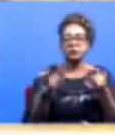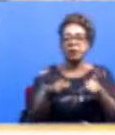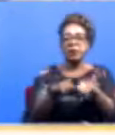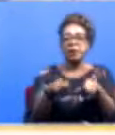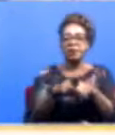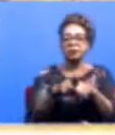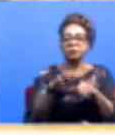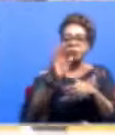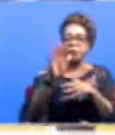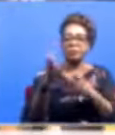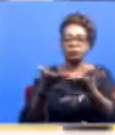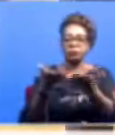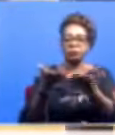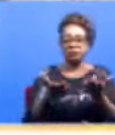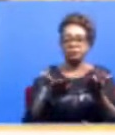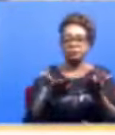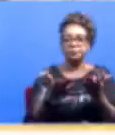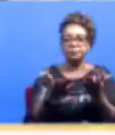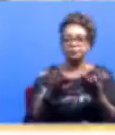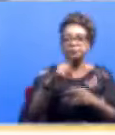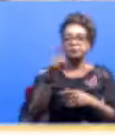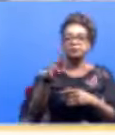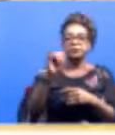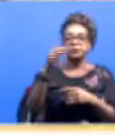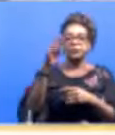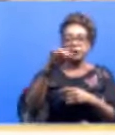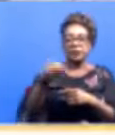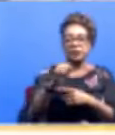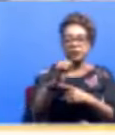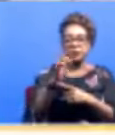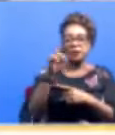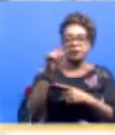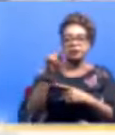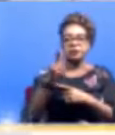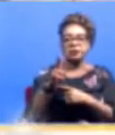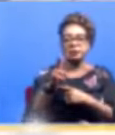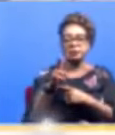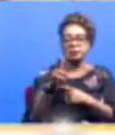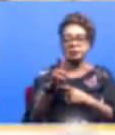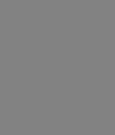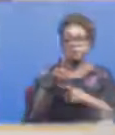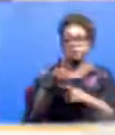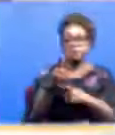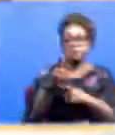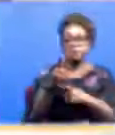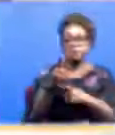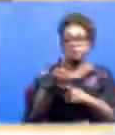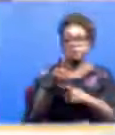from bad to worse. Zakius Mwasame, NTV, Busia.